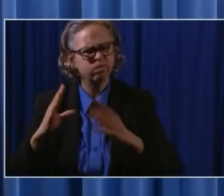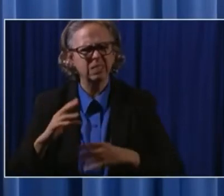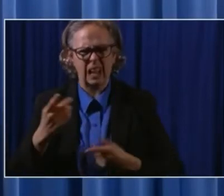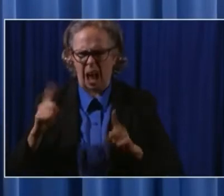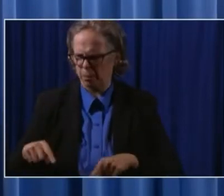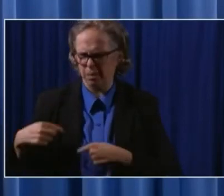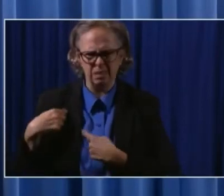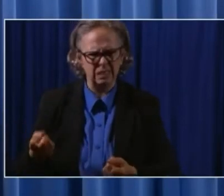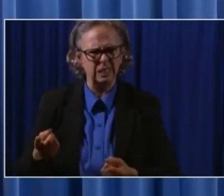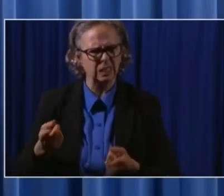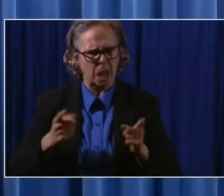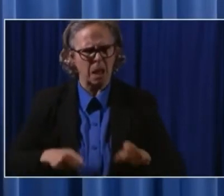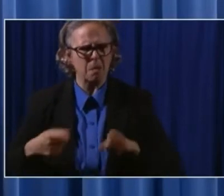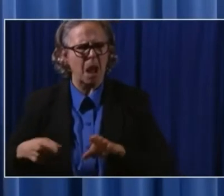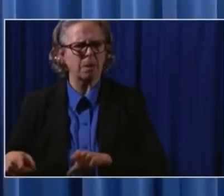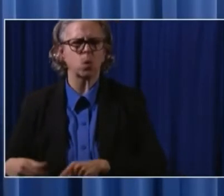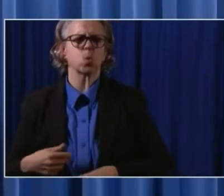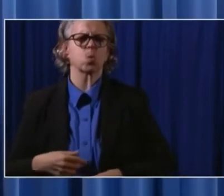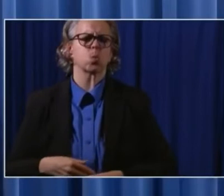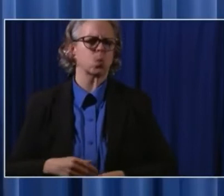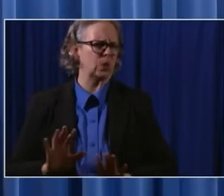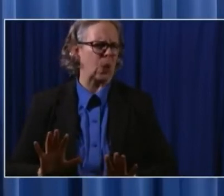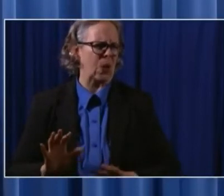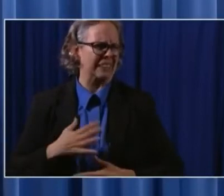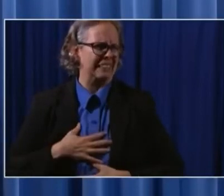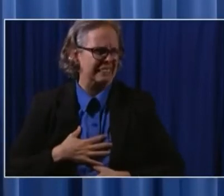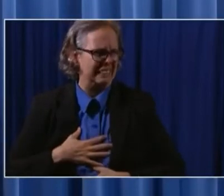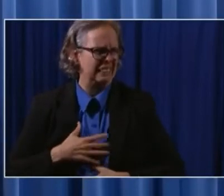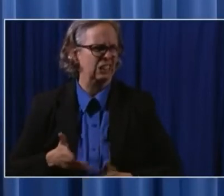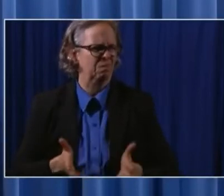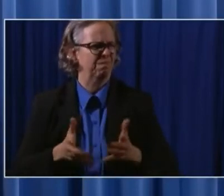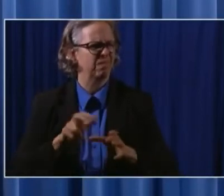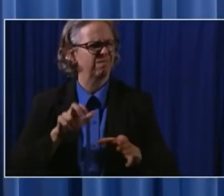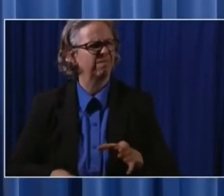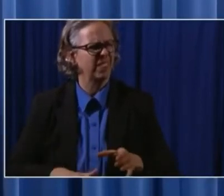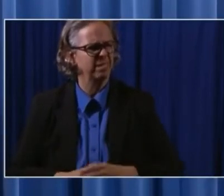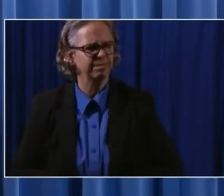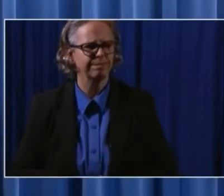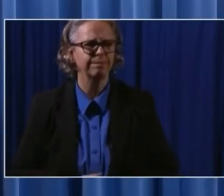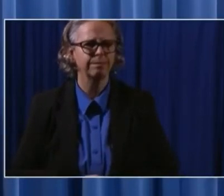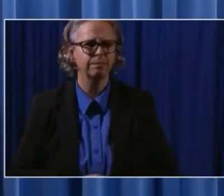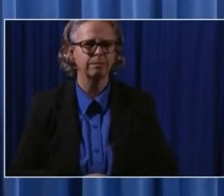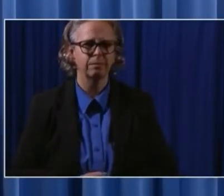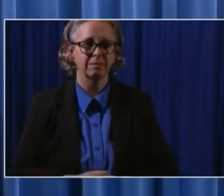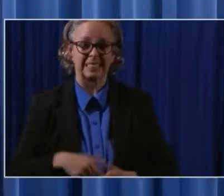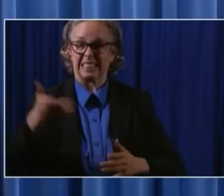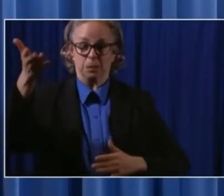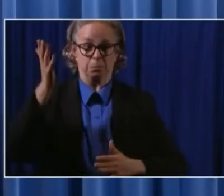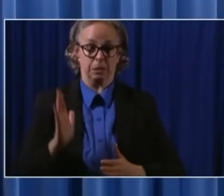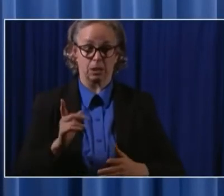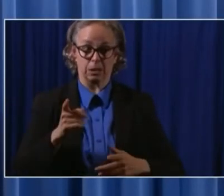So I don't think there's any way that the Speaker can continue to be Speaker and to